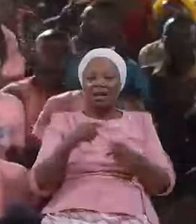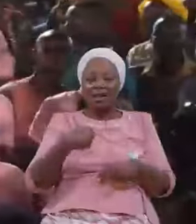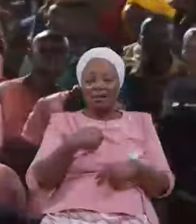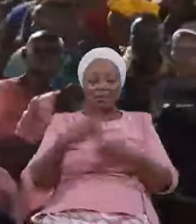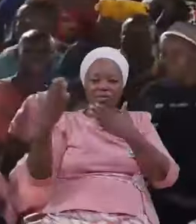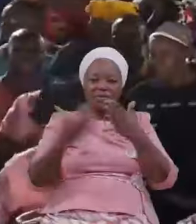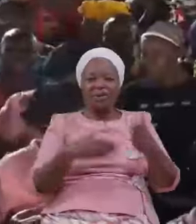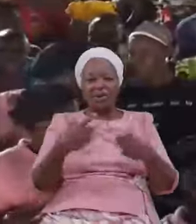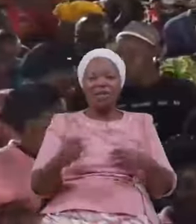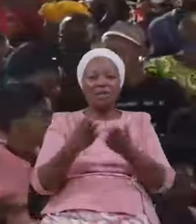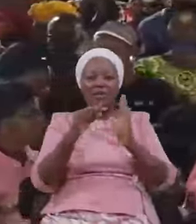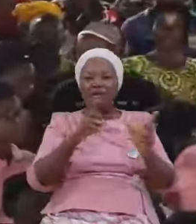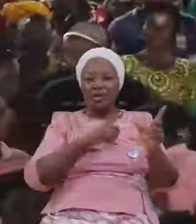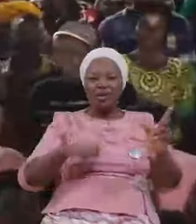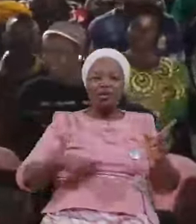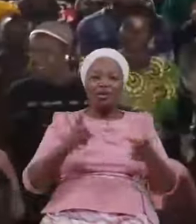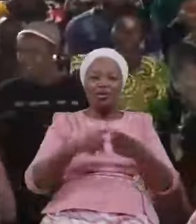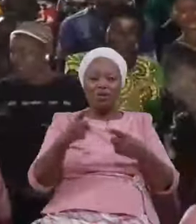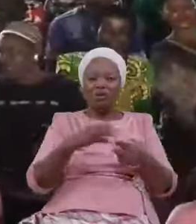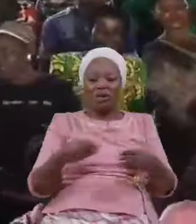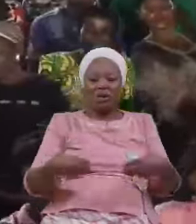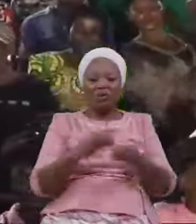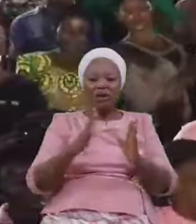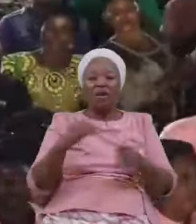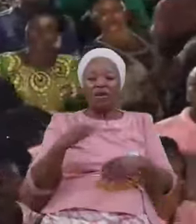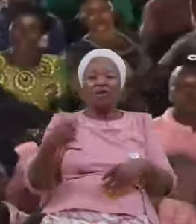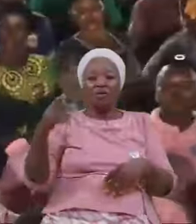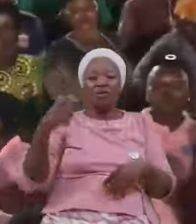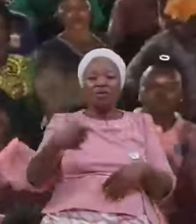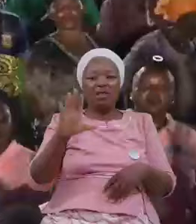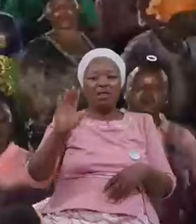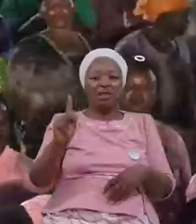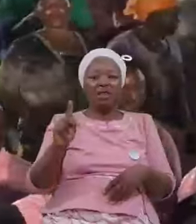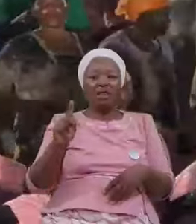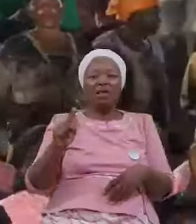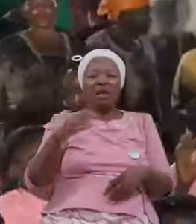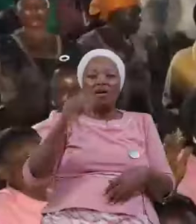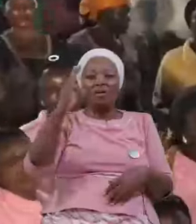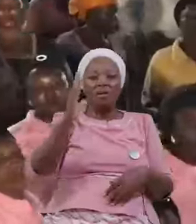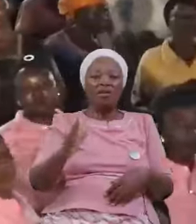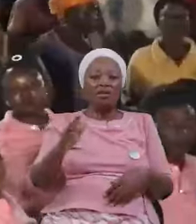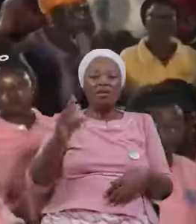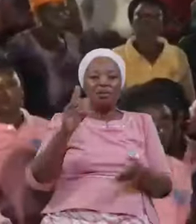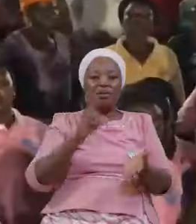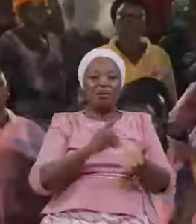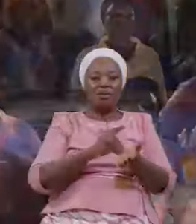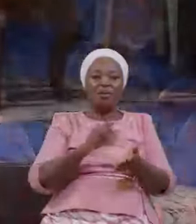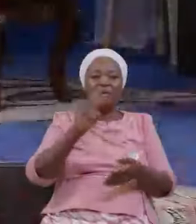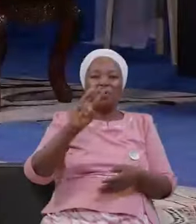the Lord, the convener of GCK, Pastor Dr. Williams